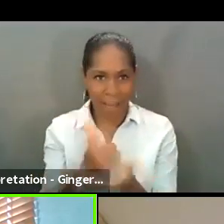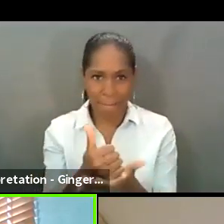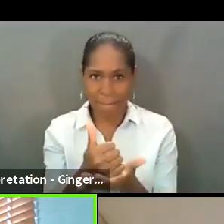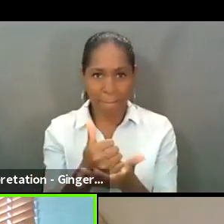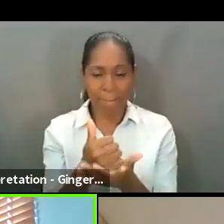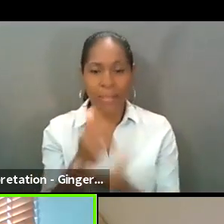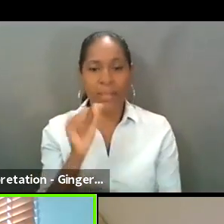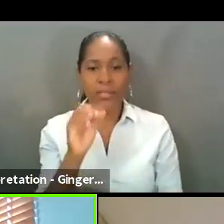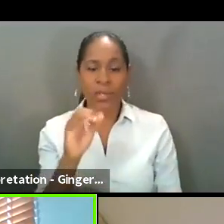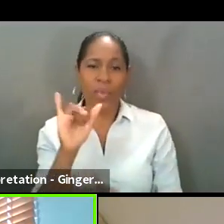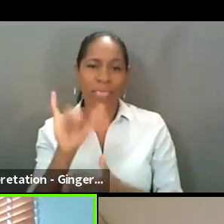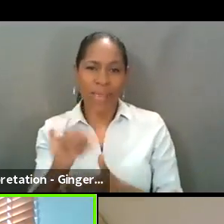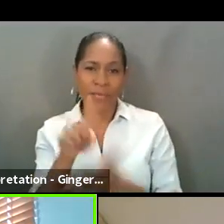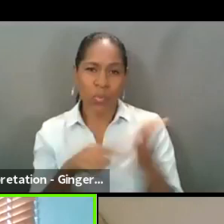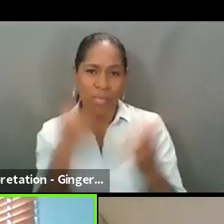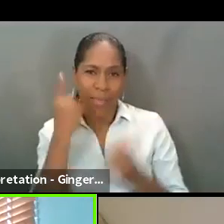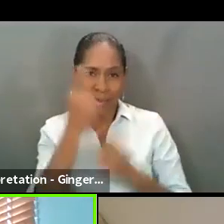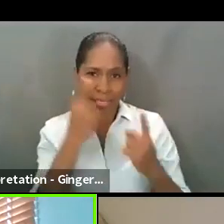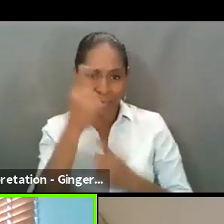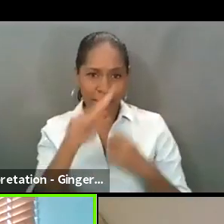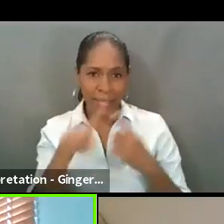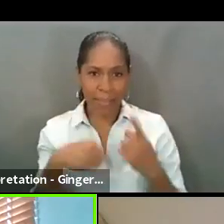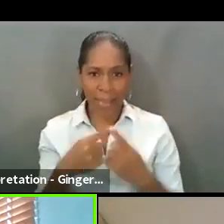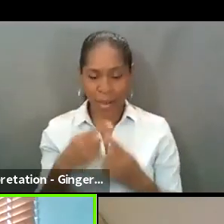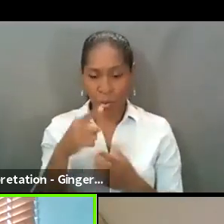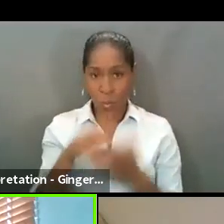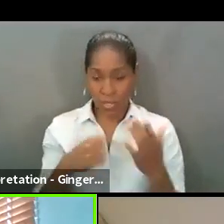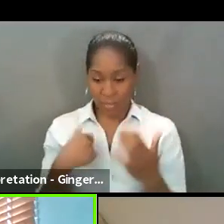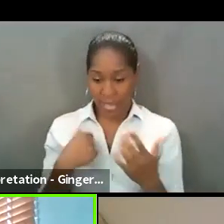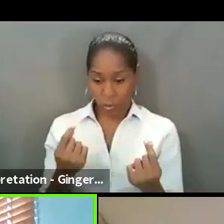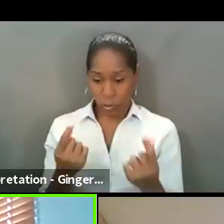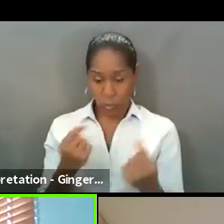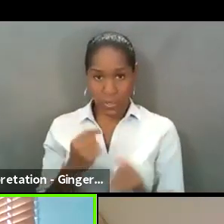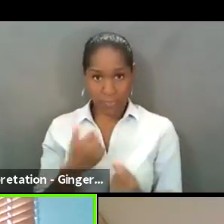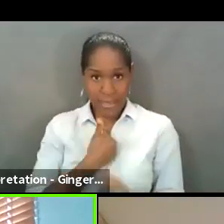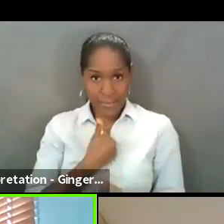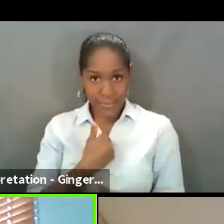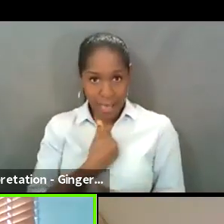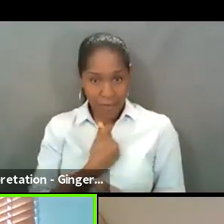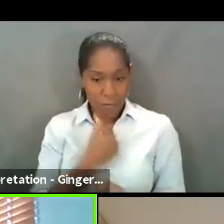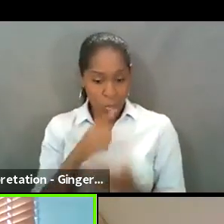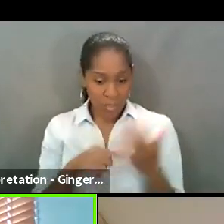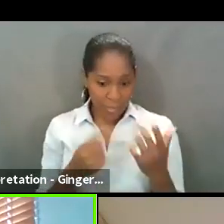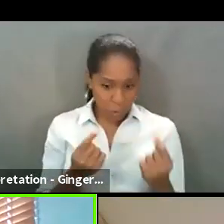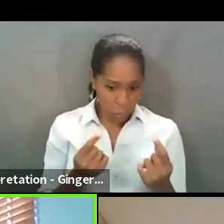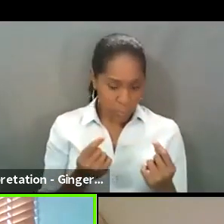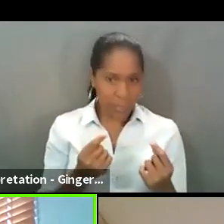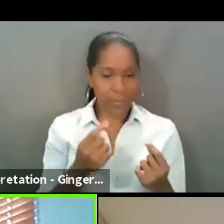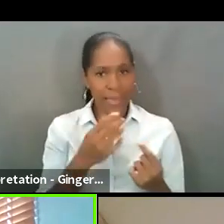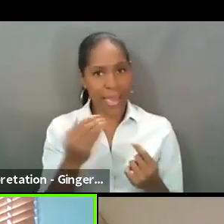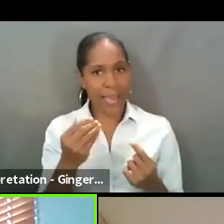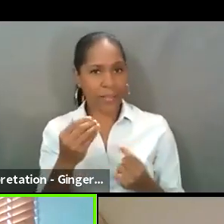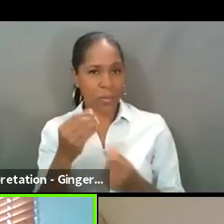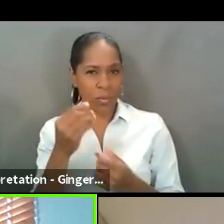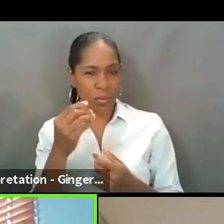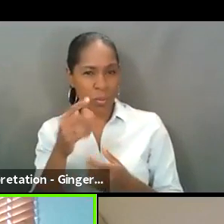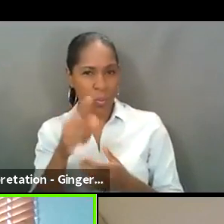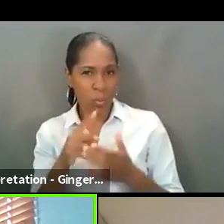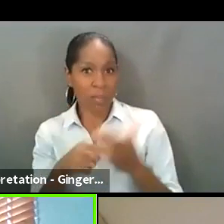think when I think about what am I doing personally and where I work about this problem.